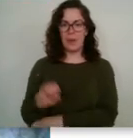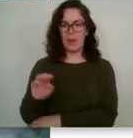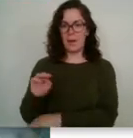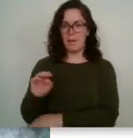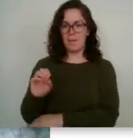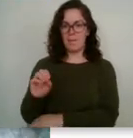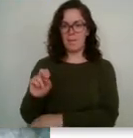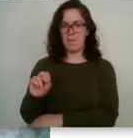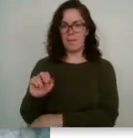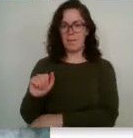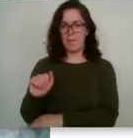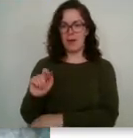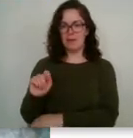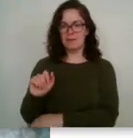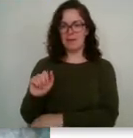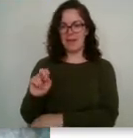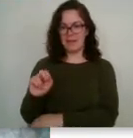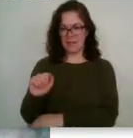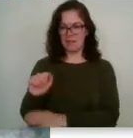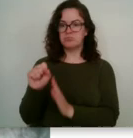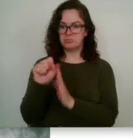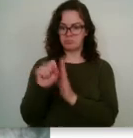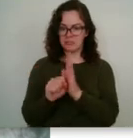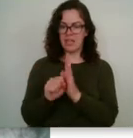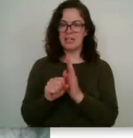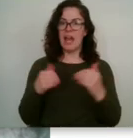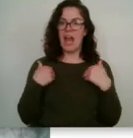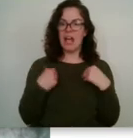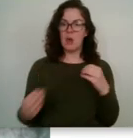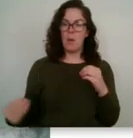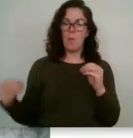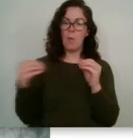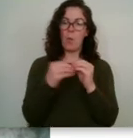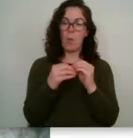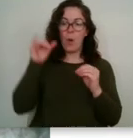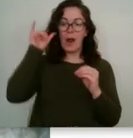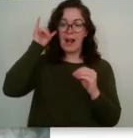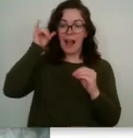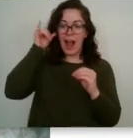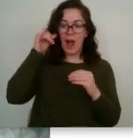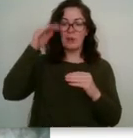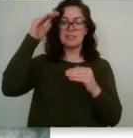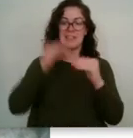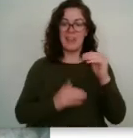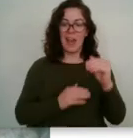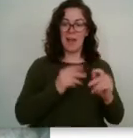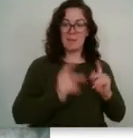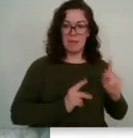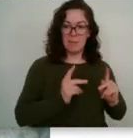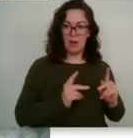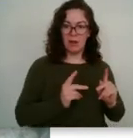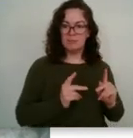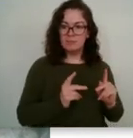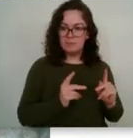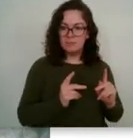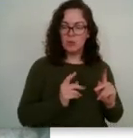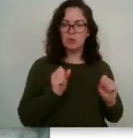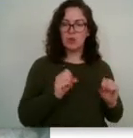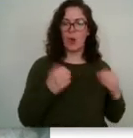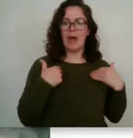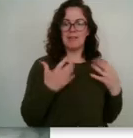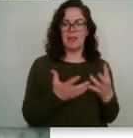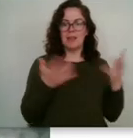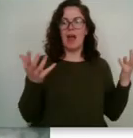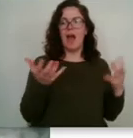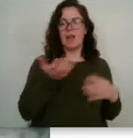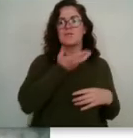Montana, which is a state, has more cows than people. So I bet you Montana is one of those states that has lots of